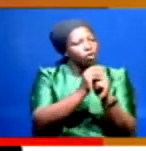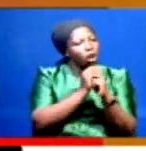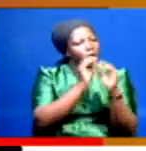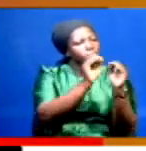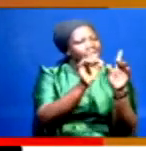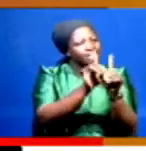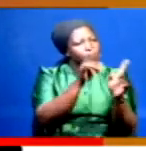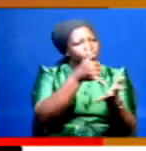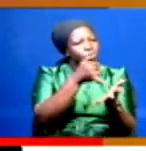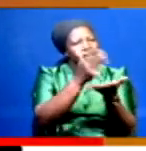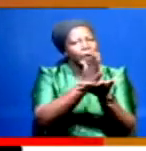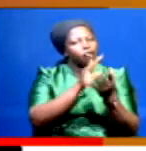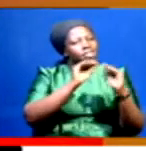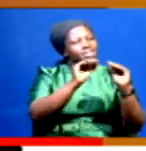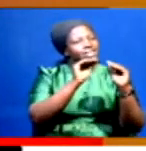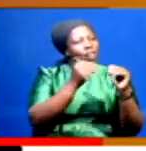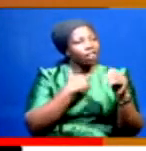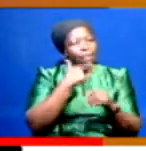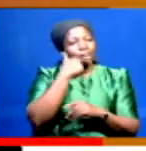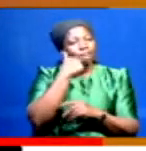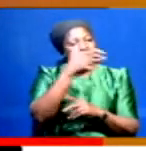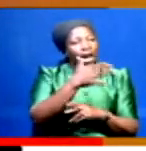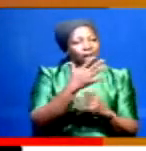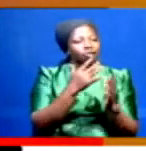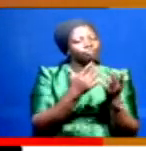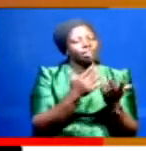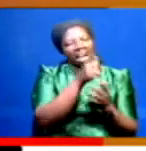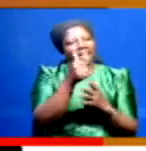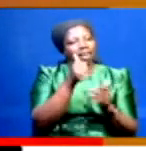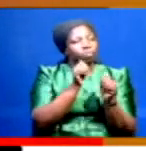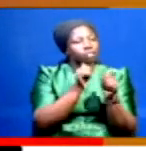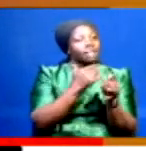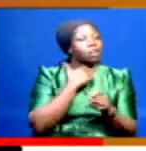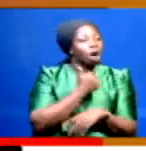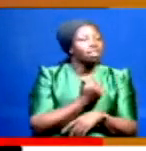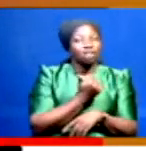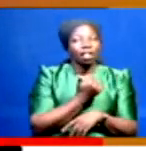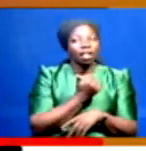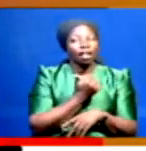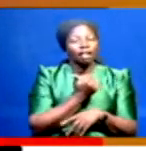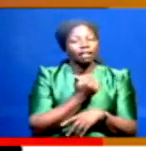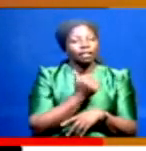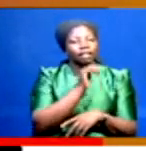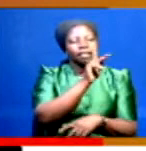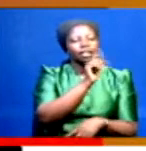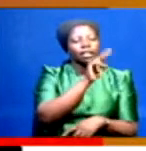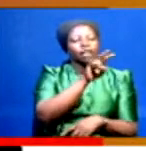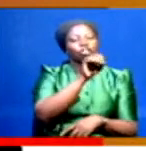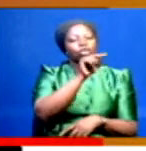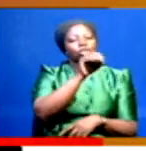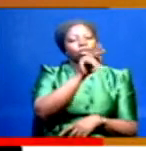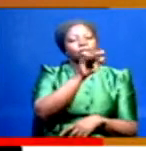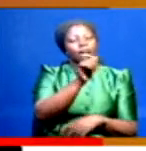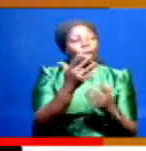doctrines that we've mentioned here. Case in point, the Kavonokia, where they do not want the kids to be in hospitals,